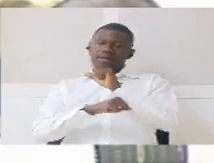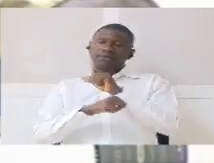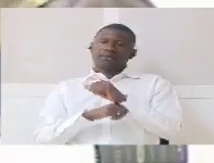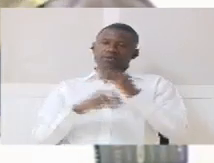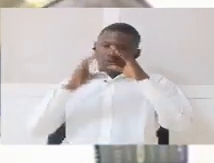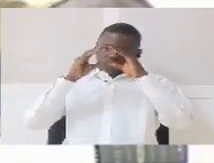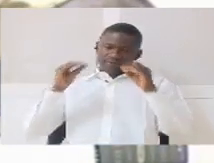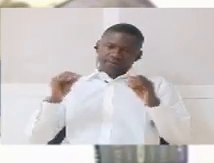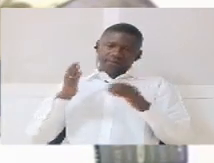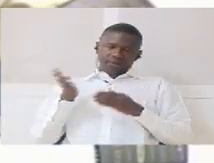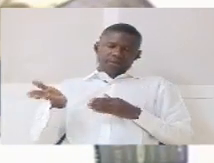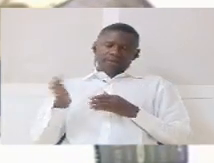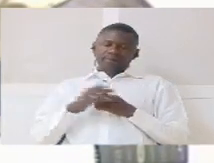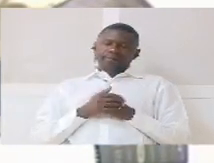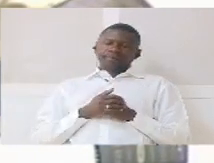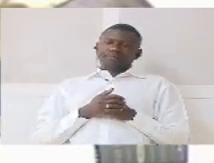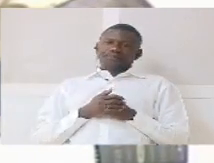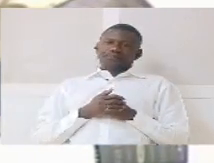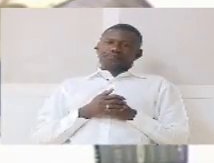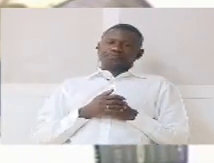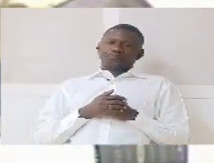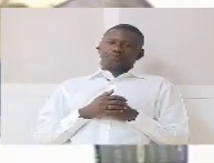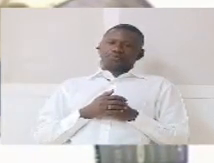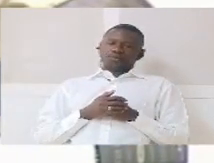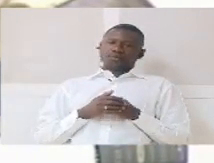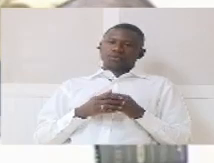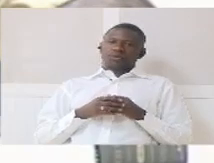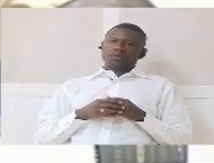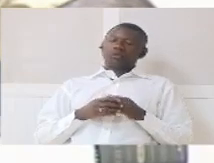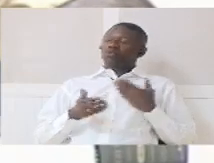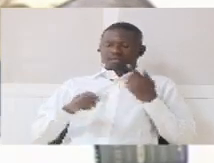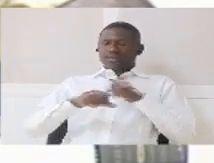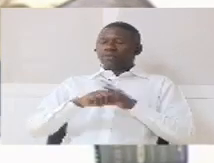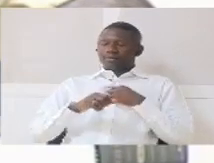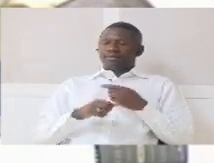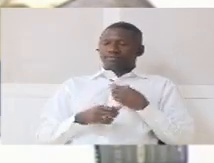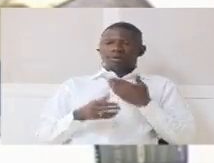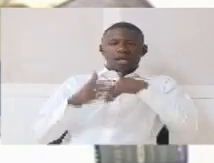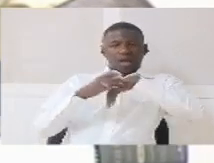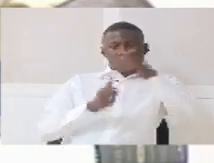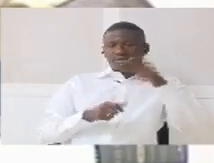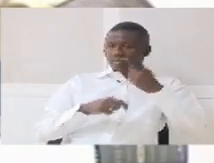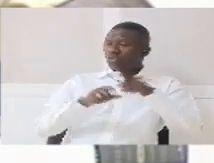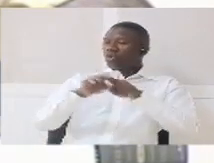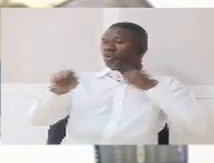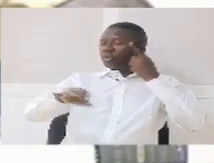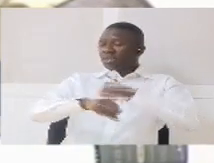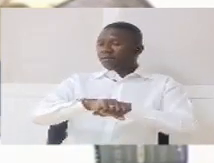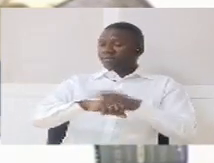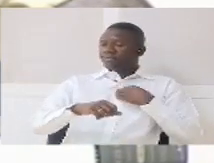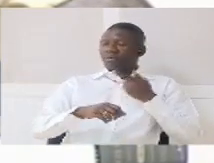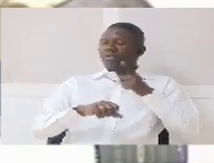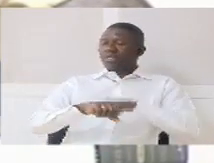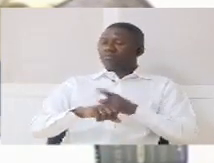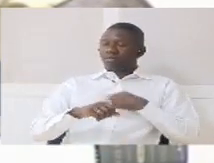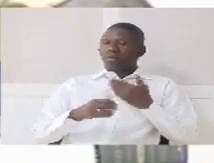sometimes, in the Famoke Jekawarele, because in that away for 1 year plus. The interior. Sometimes I'm away for a long time. There was a time I was away for